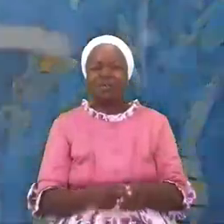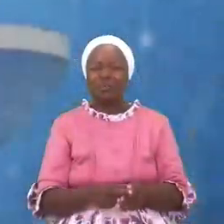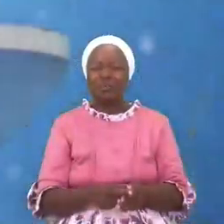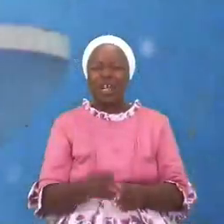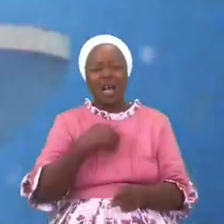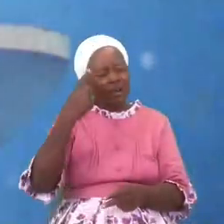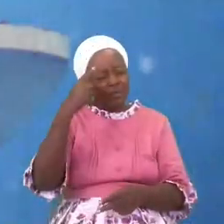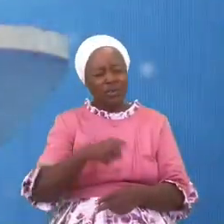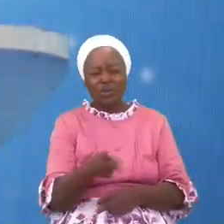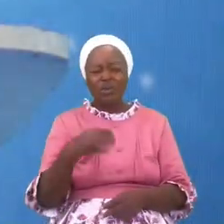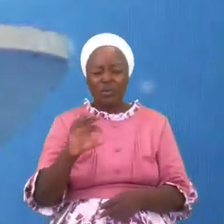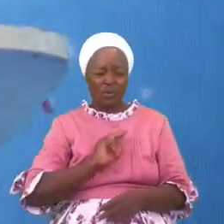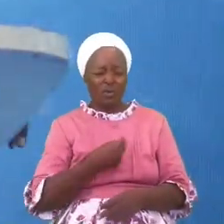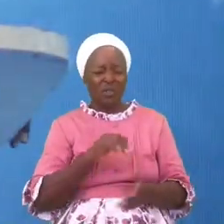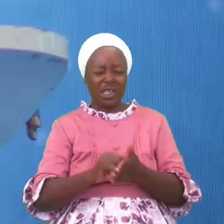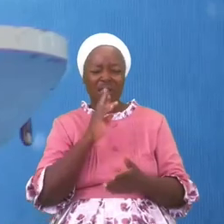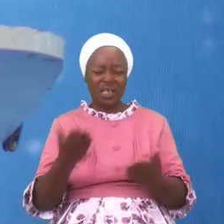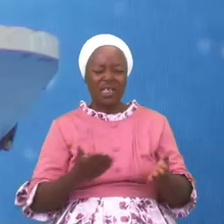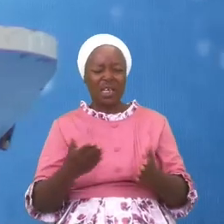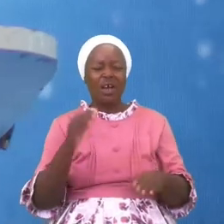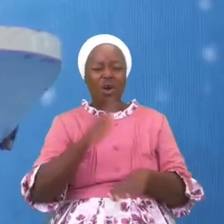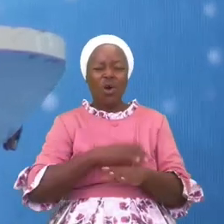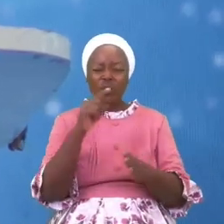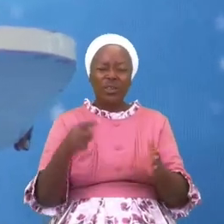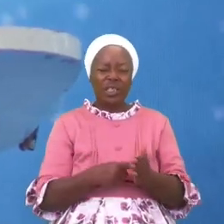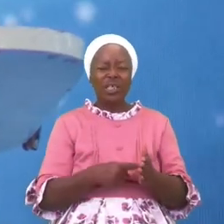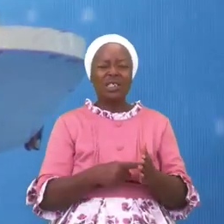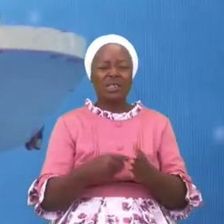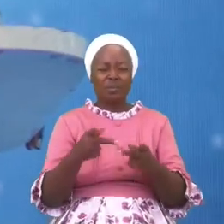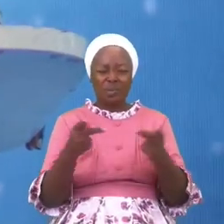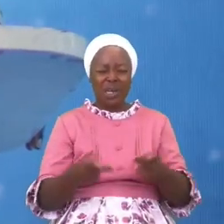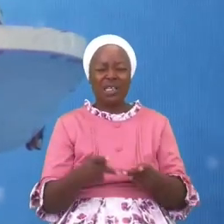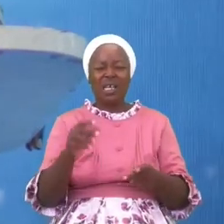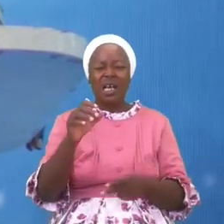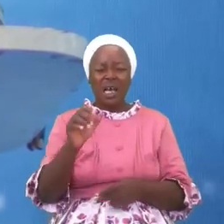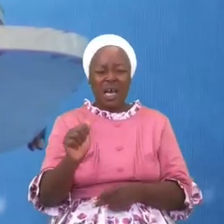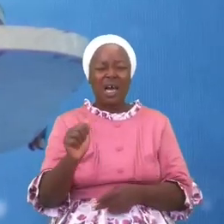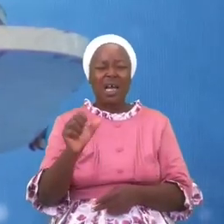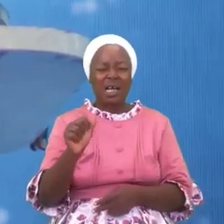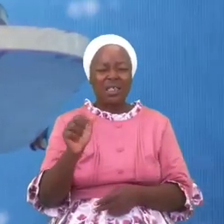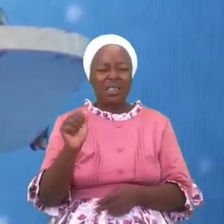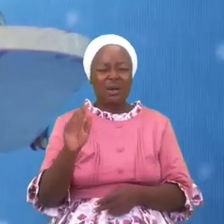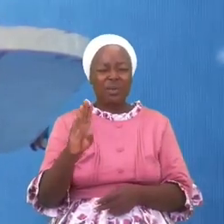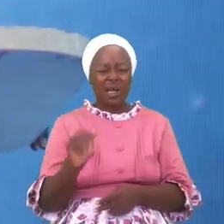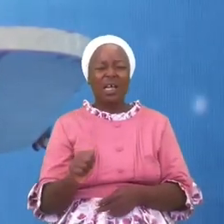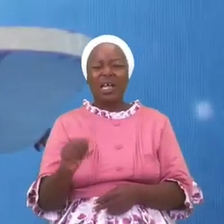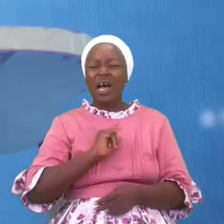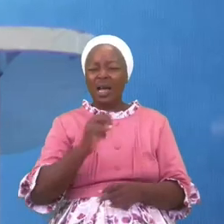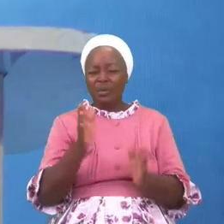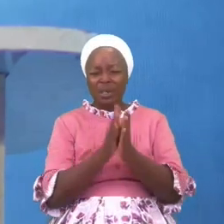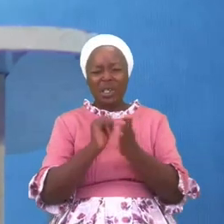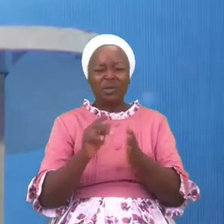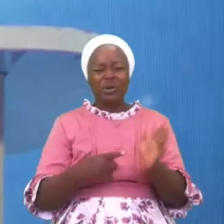this field at the Alpha location, I pray you reveal your might and power and strength and